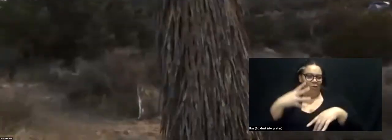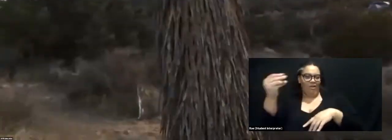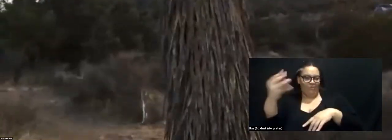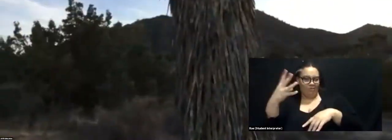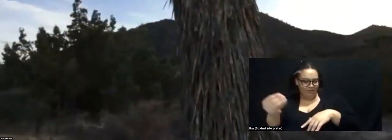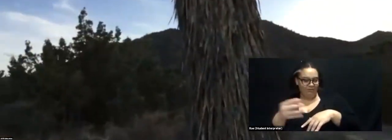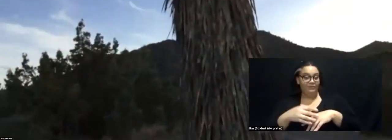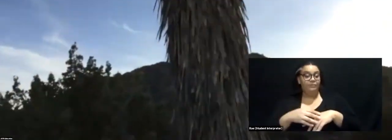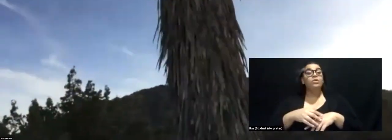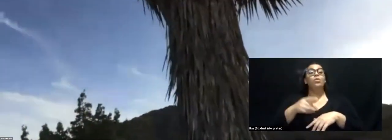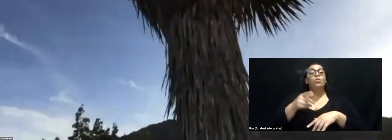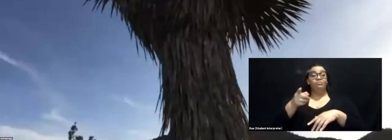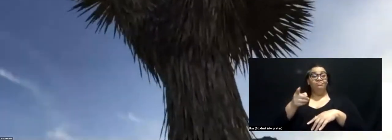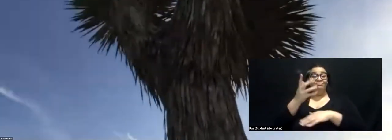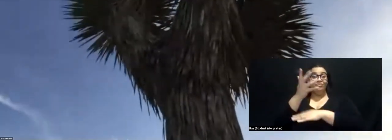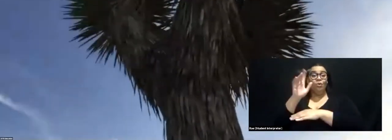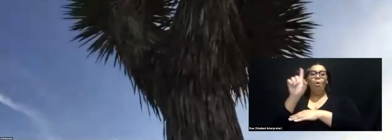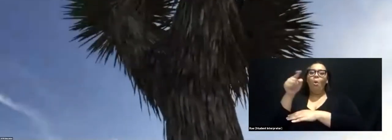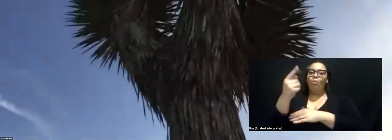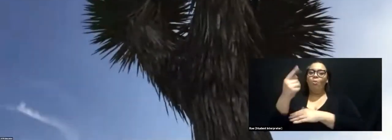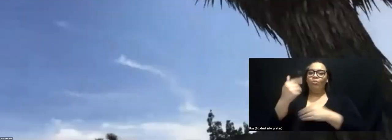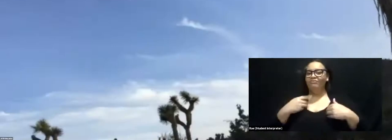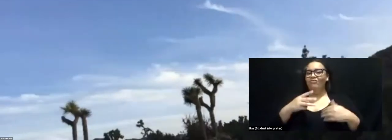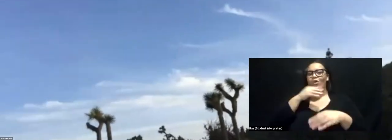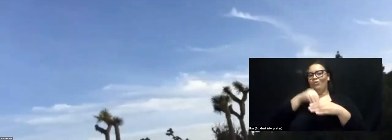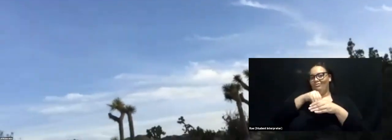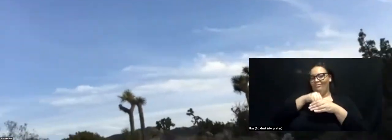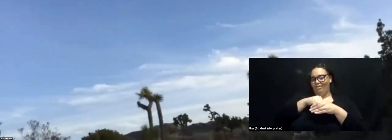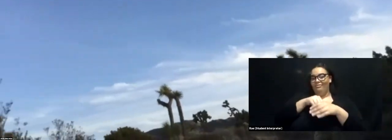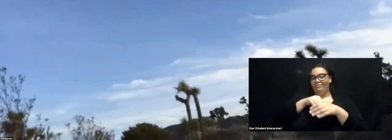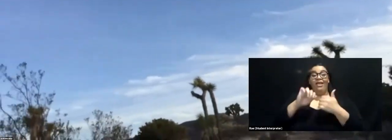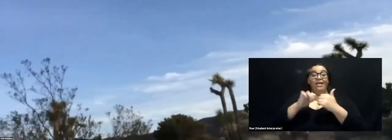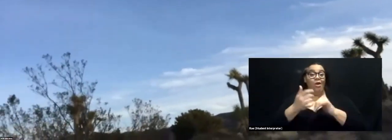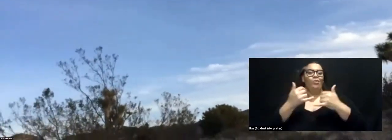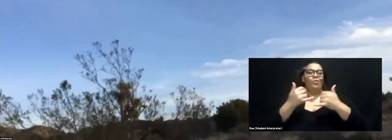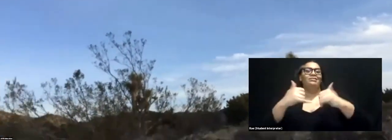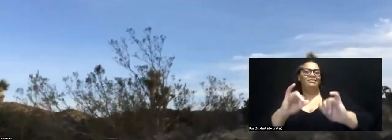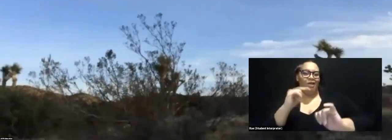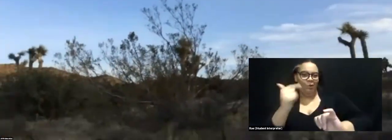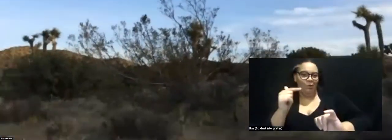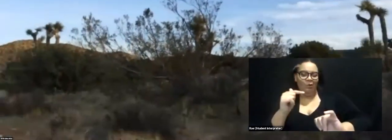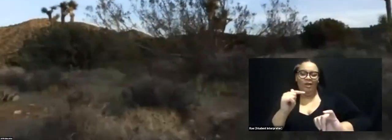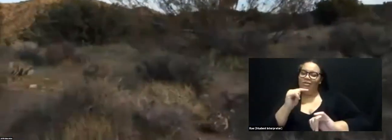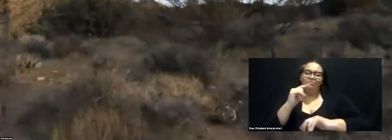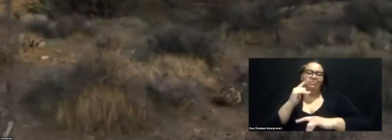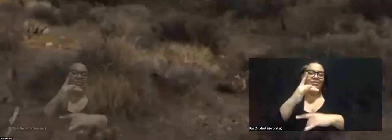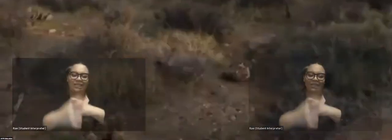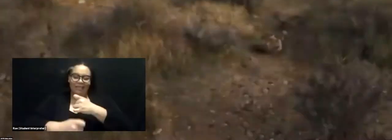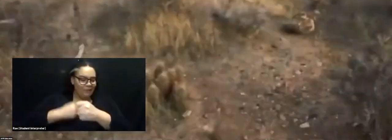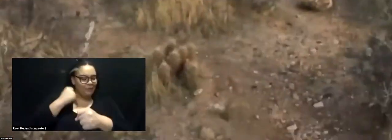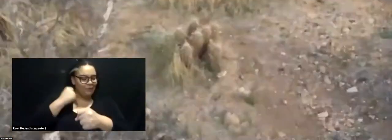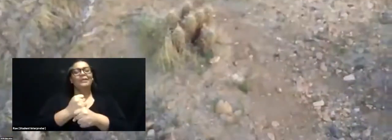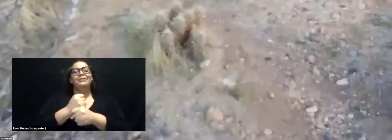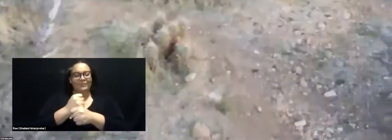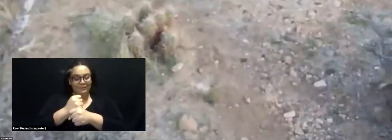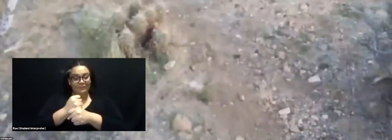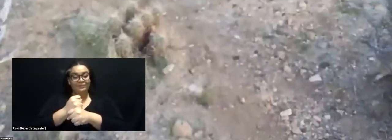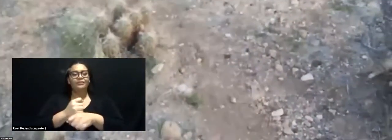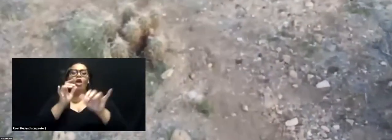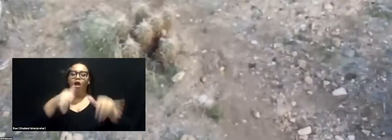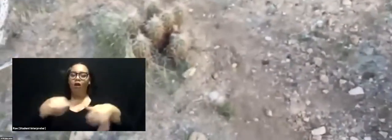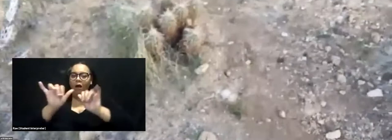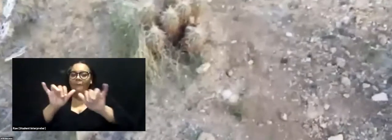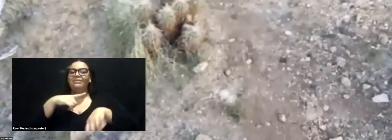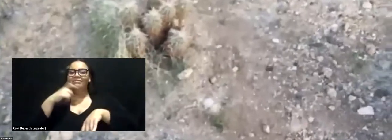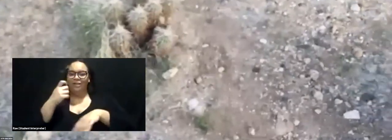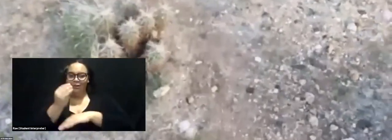inside of them. And that's how they're able to stay green year round. It's like another common desert plant that you probably